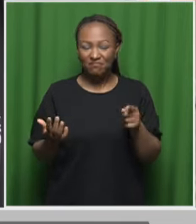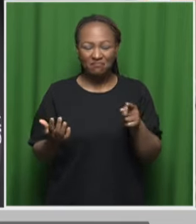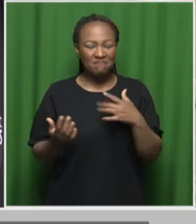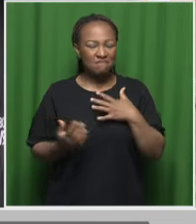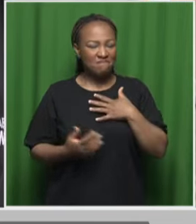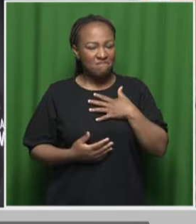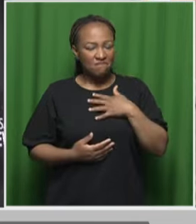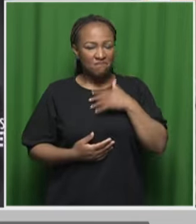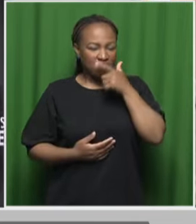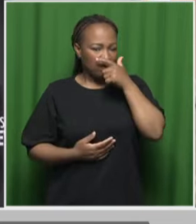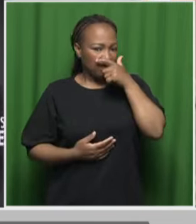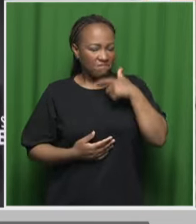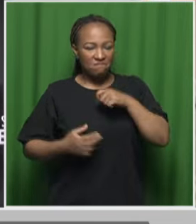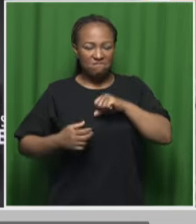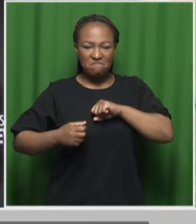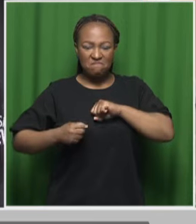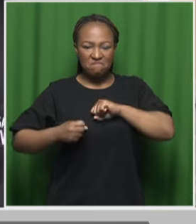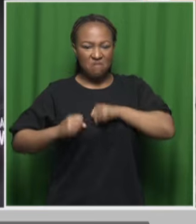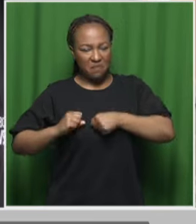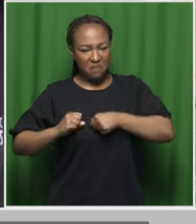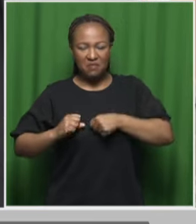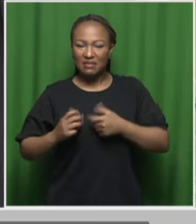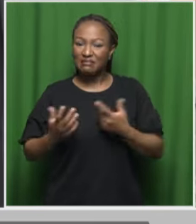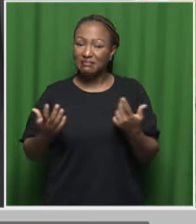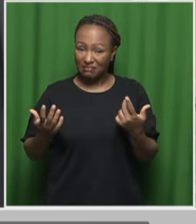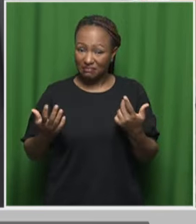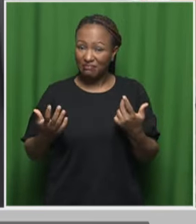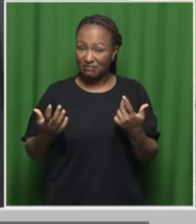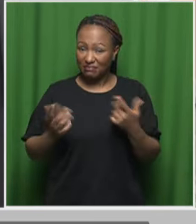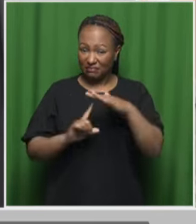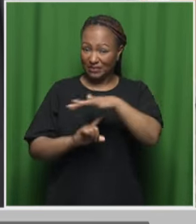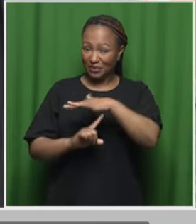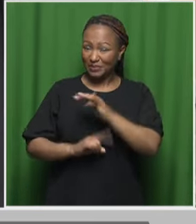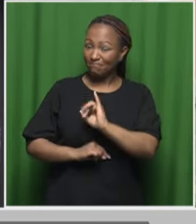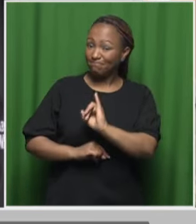somber and a sobering you know, state of affairs, isn't it?